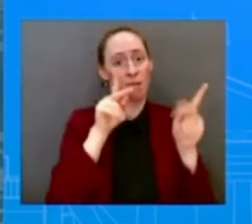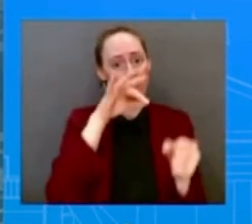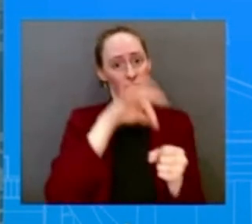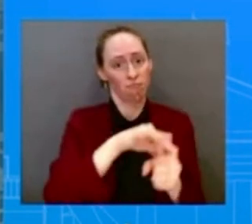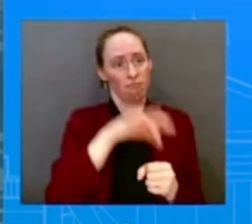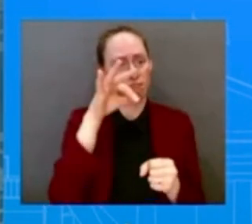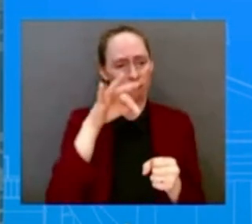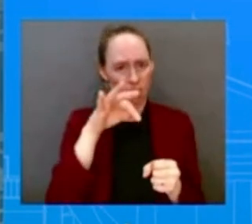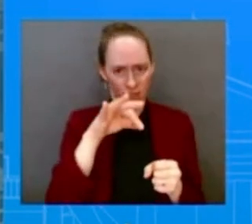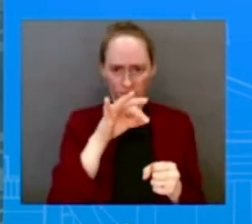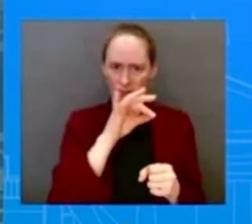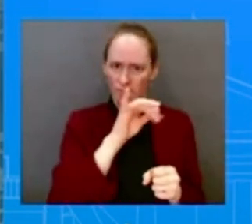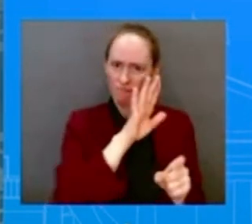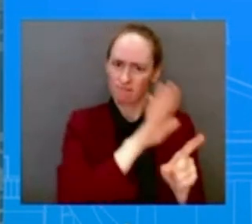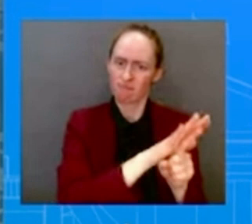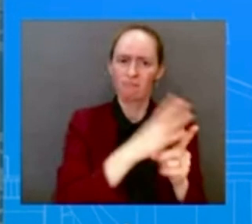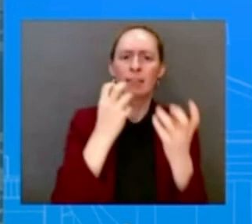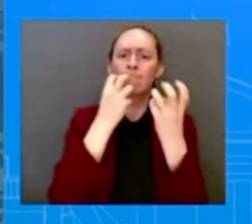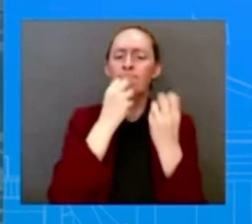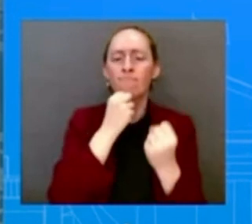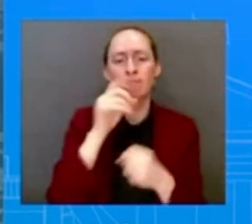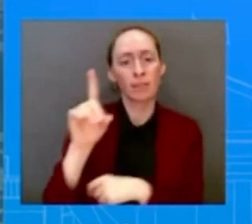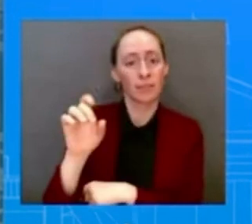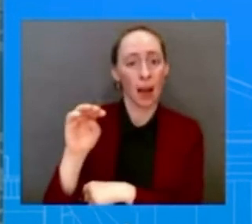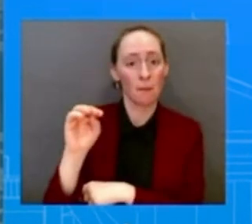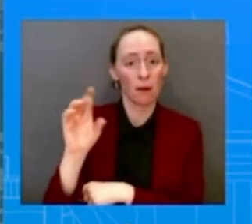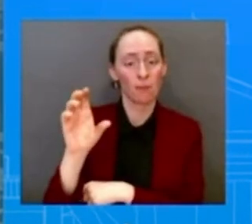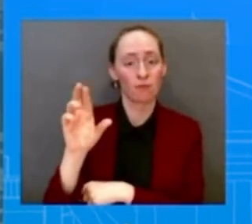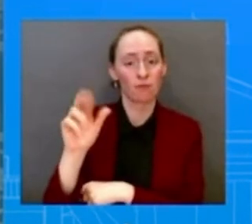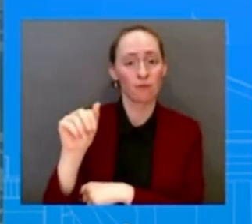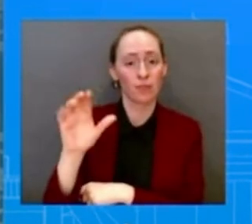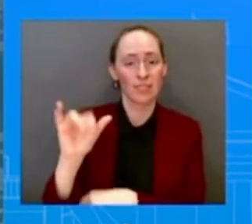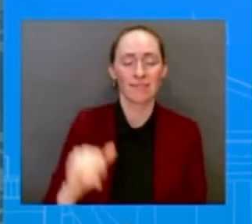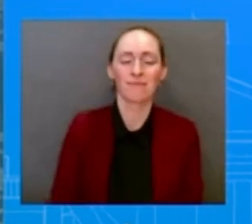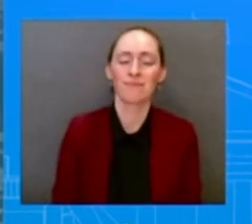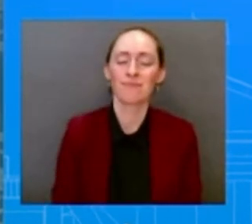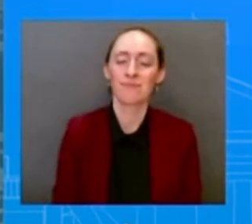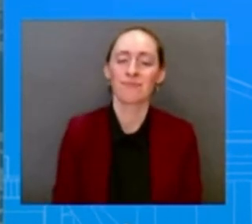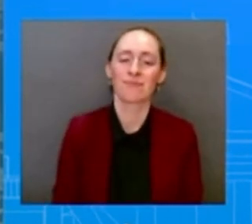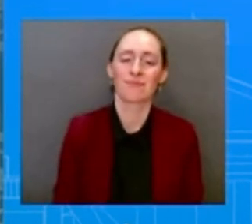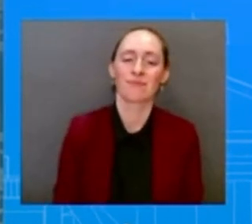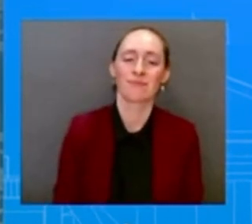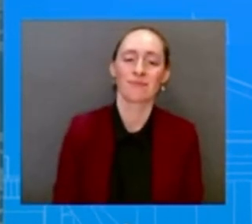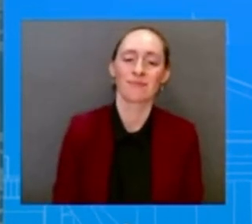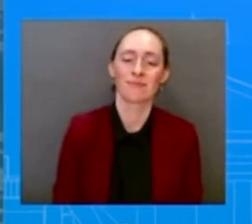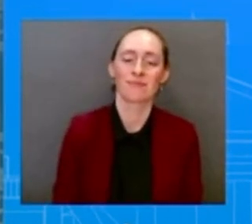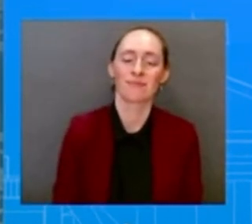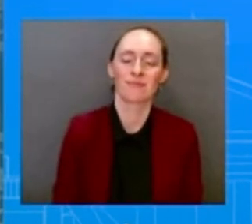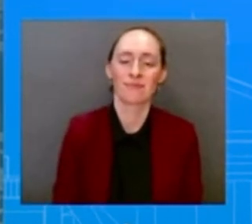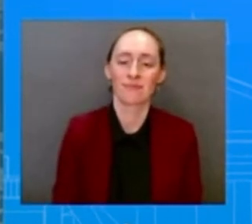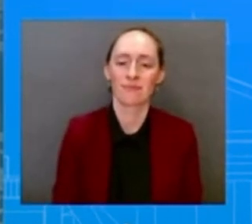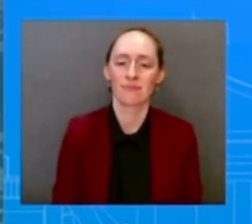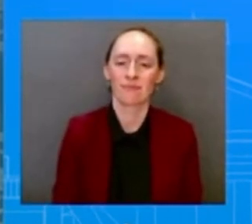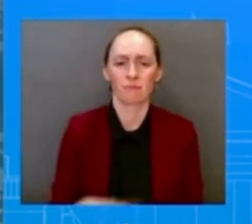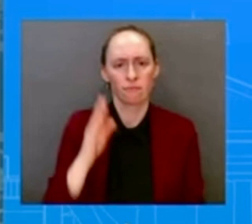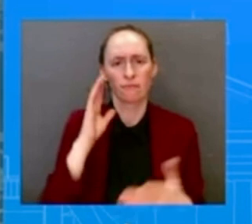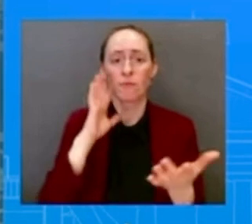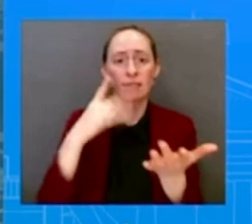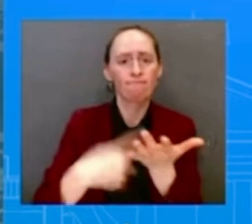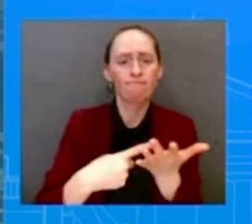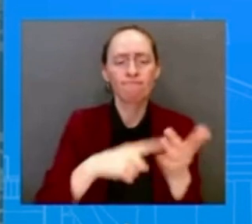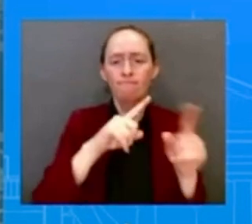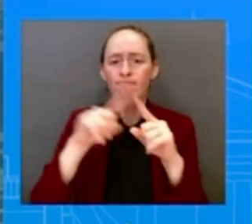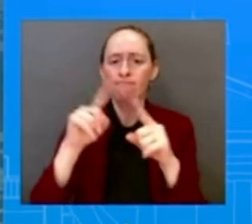change, stimulating economic development, strengthening democracy, promoting human rights and inclusion, as well as